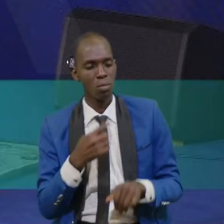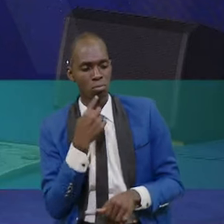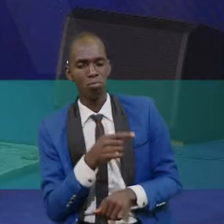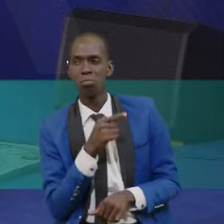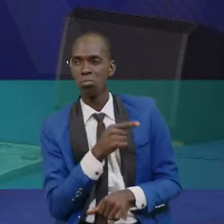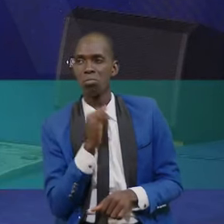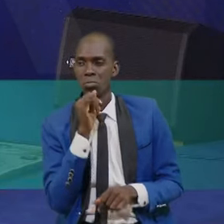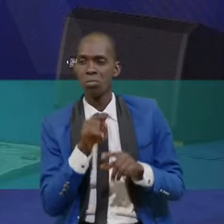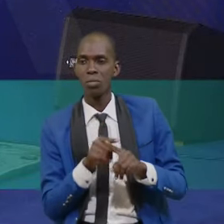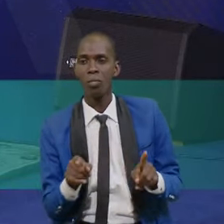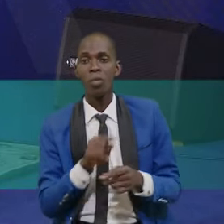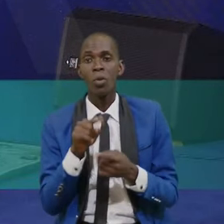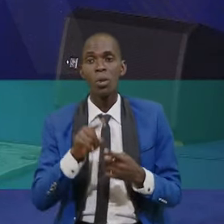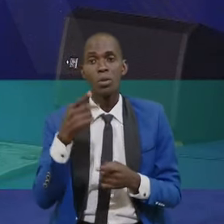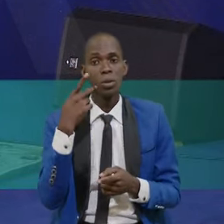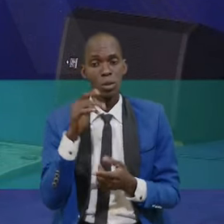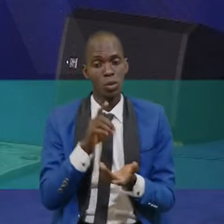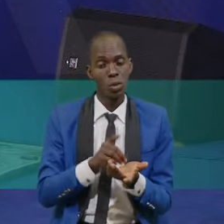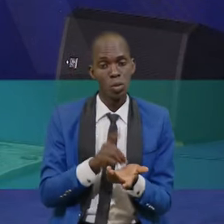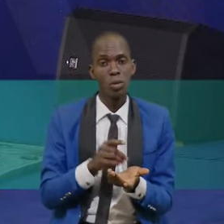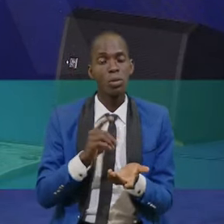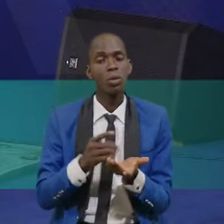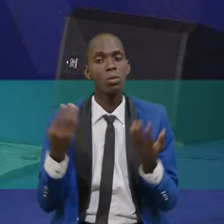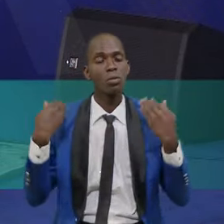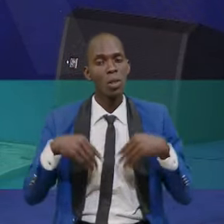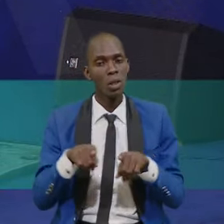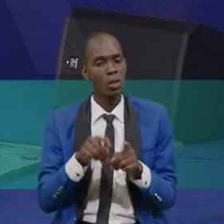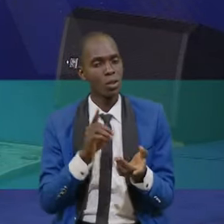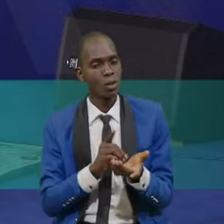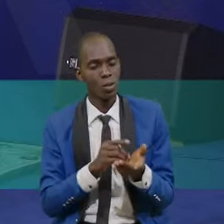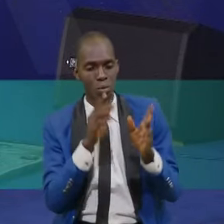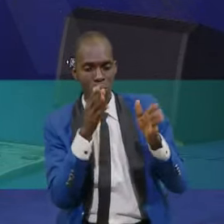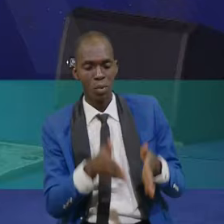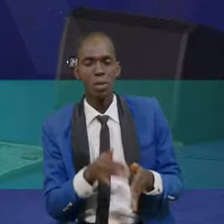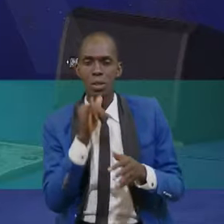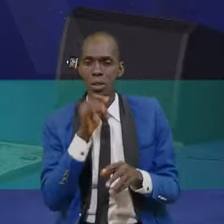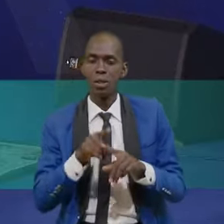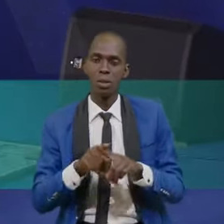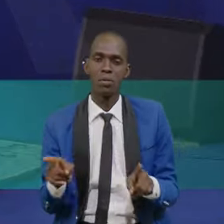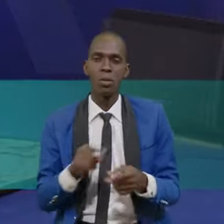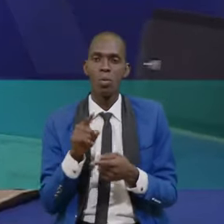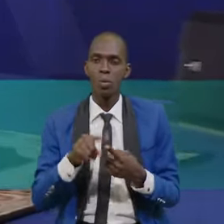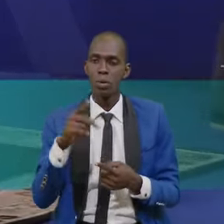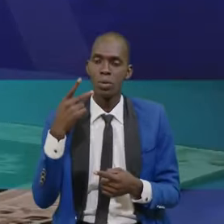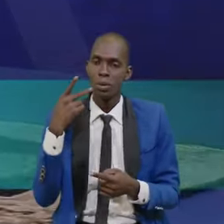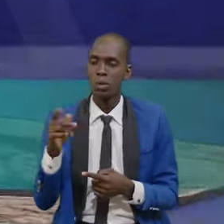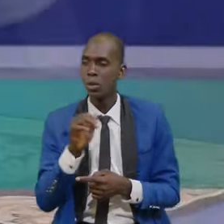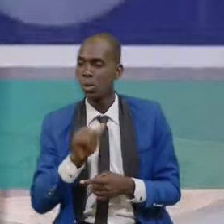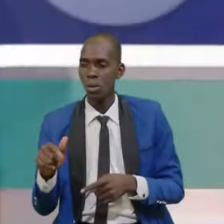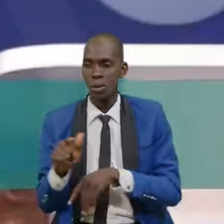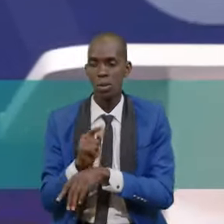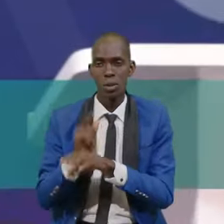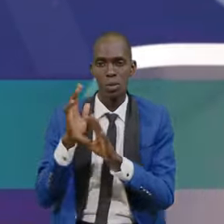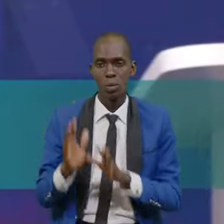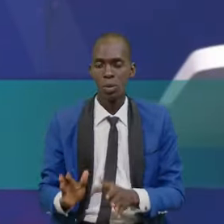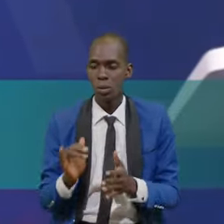a doctor, he dresses like a doctor. He is different. She is different. And when you see a foreman, they are